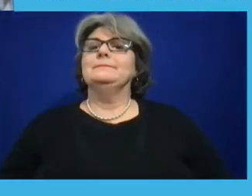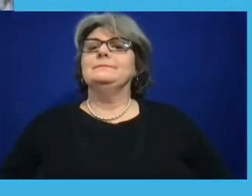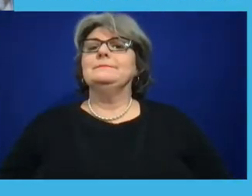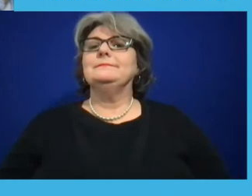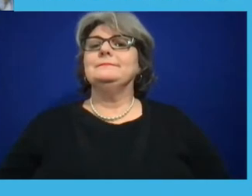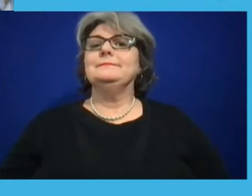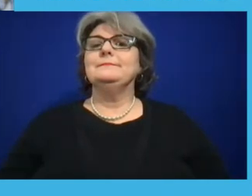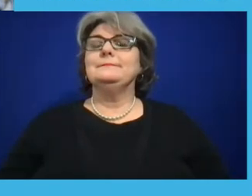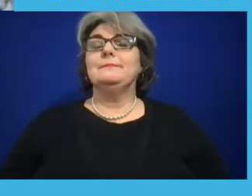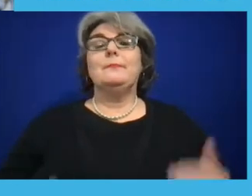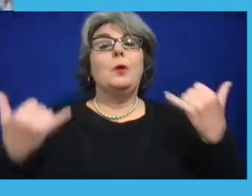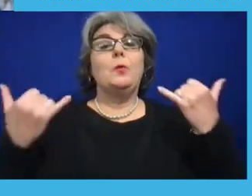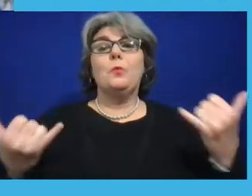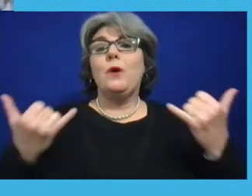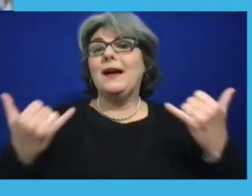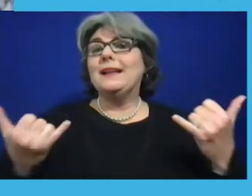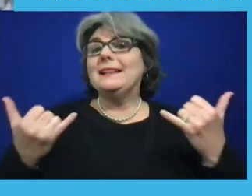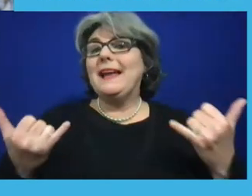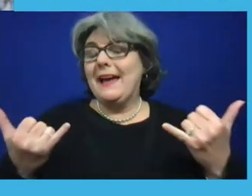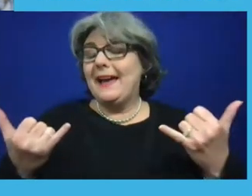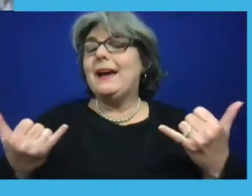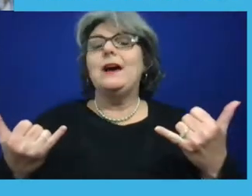our freedoms.